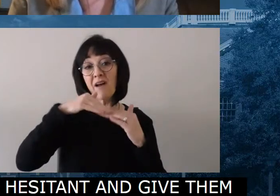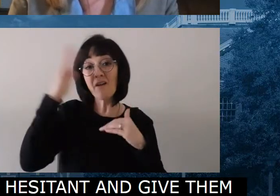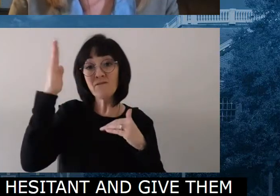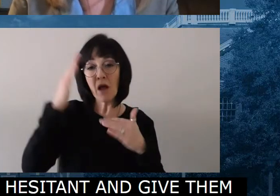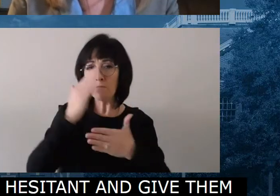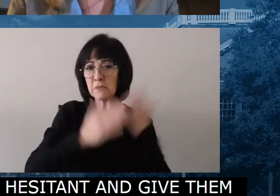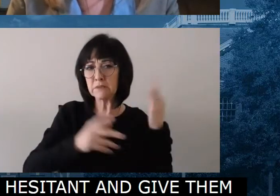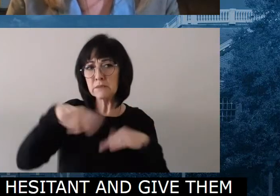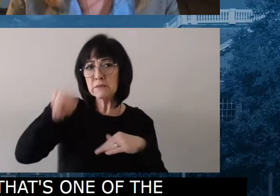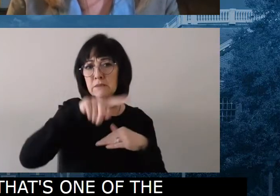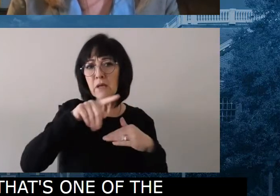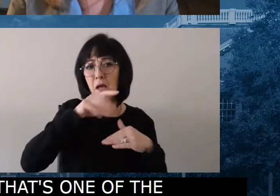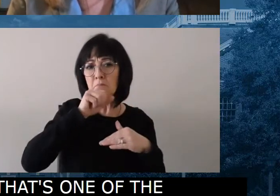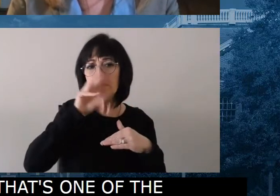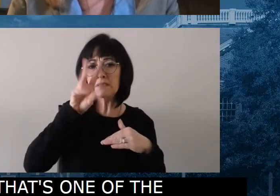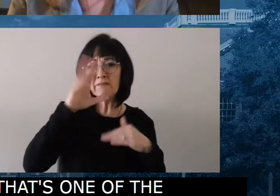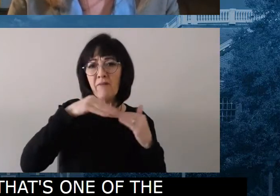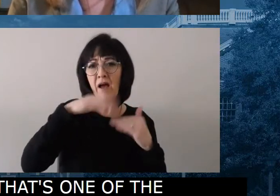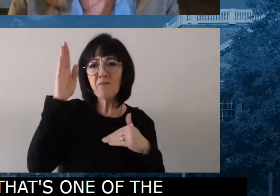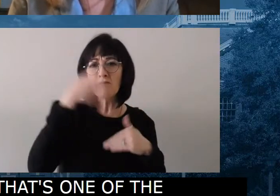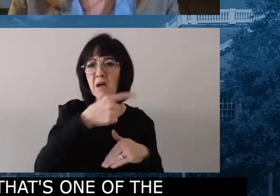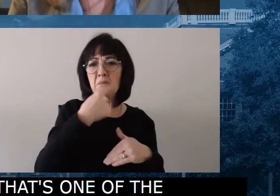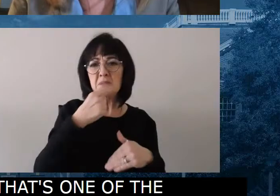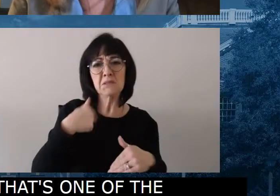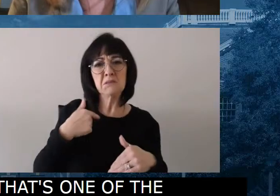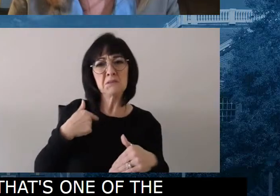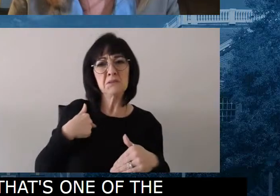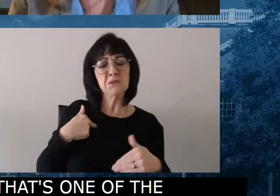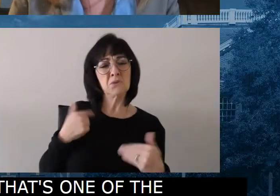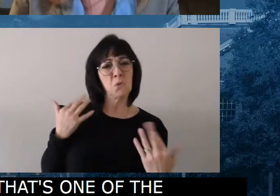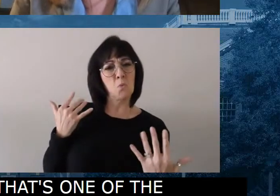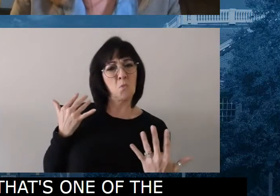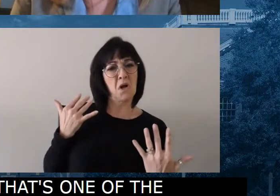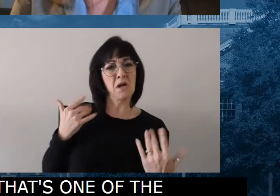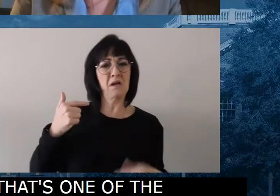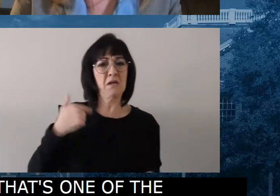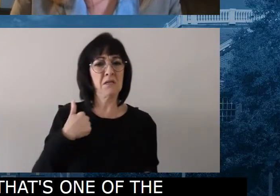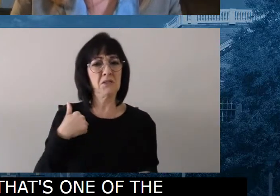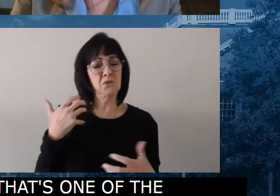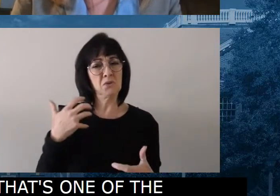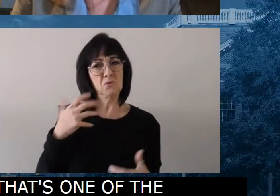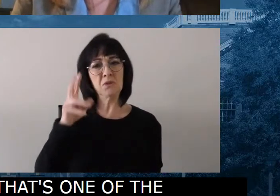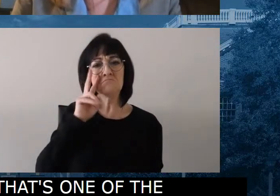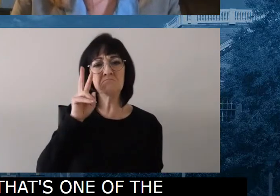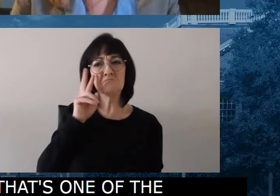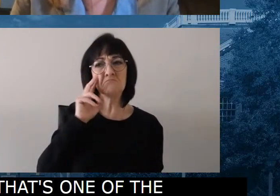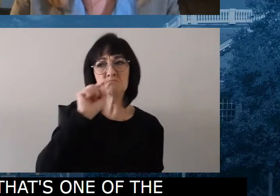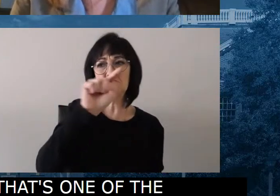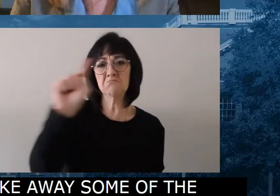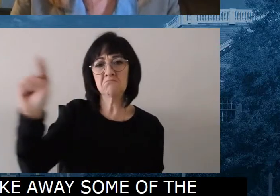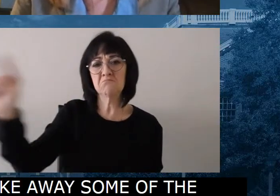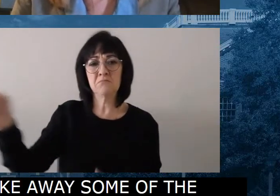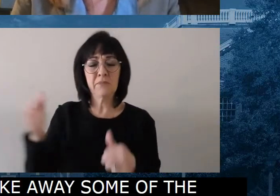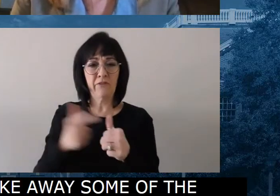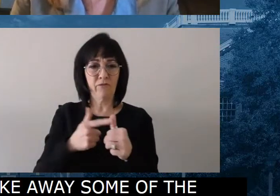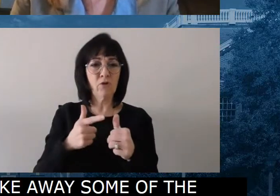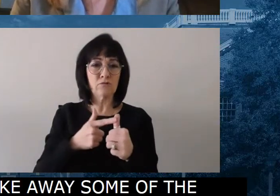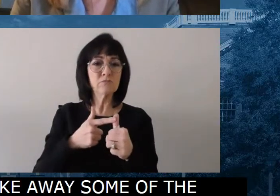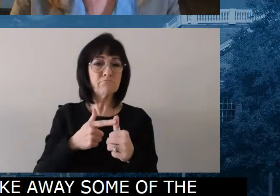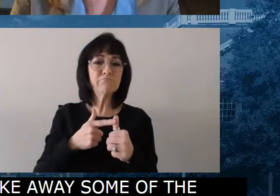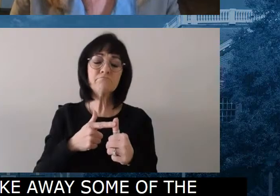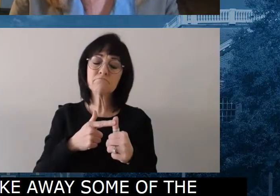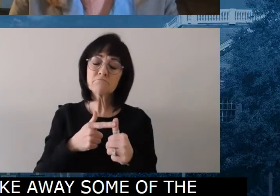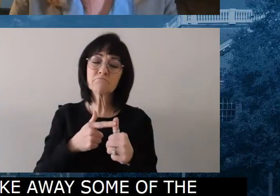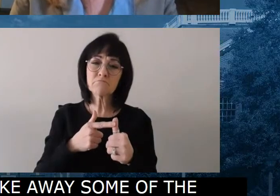to get more people that signed up for our mass vaccination events. But we'll continue to look at that